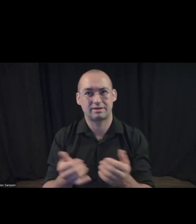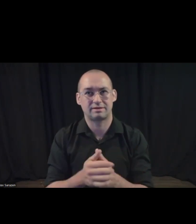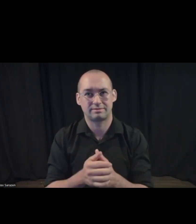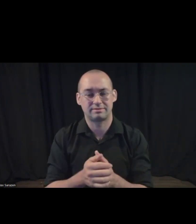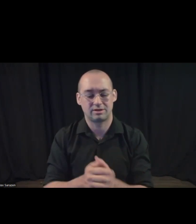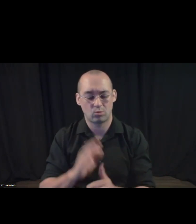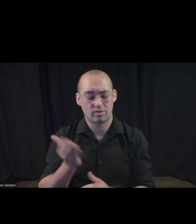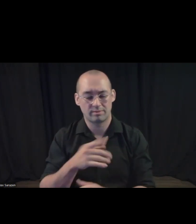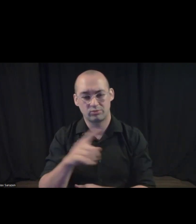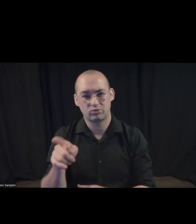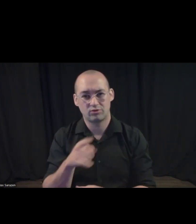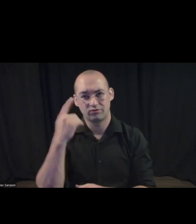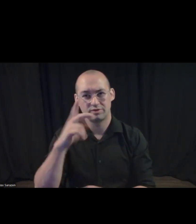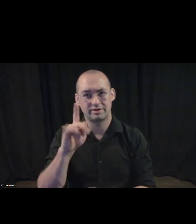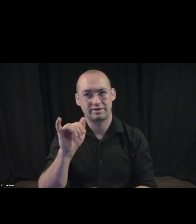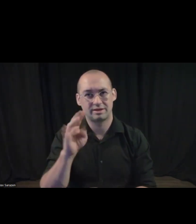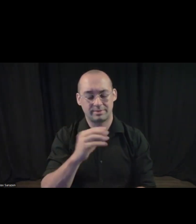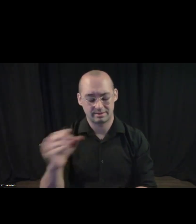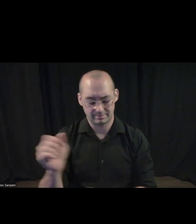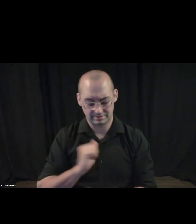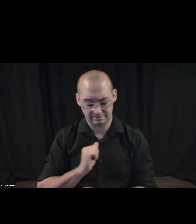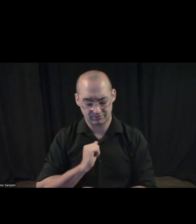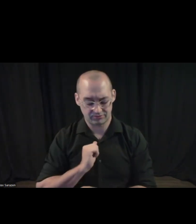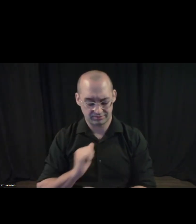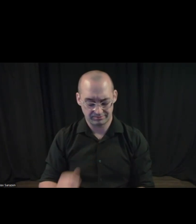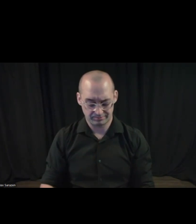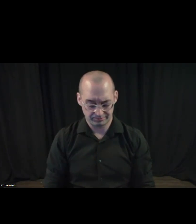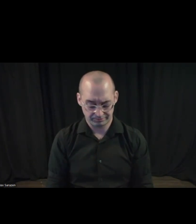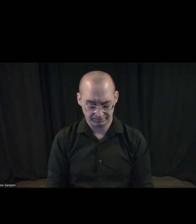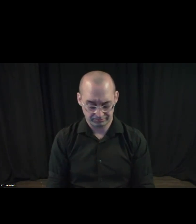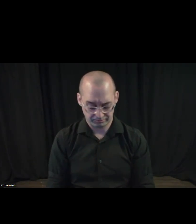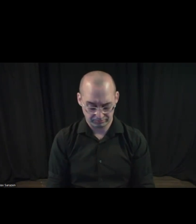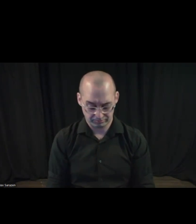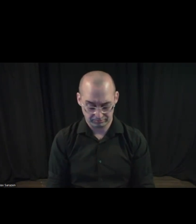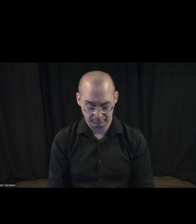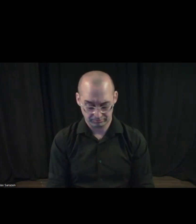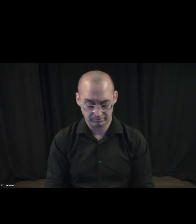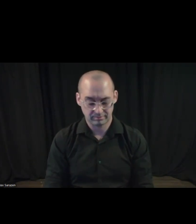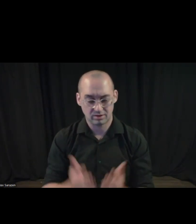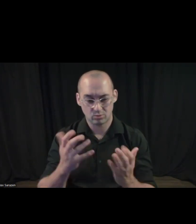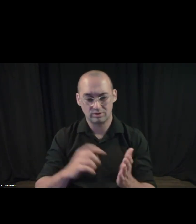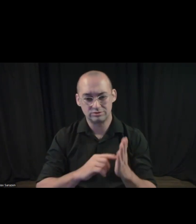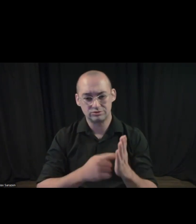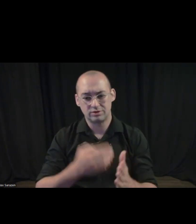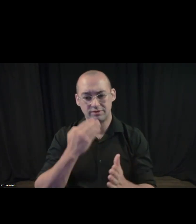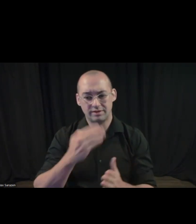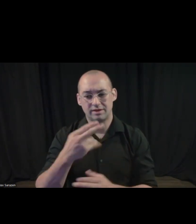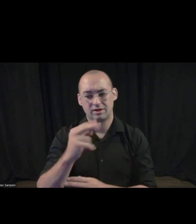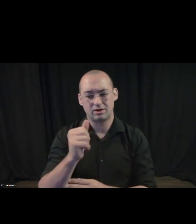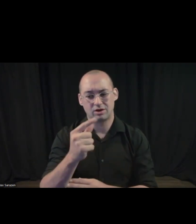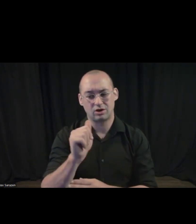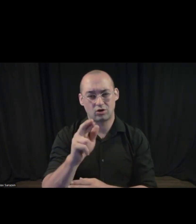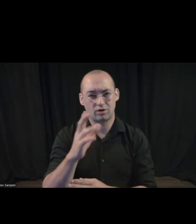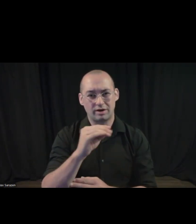of Kim and myself. I want to just start out right off the top for thanking Hagar and Sherry, our two